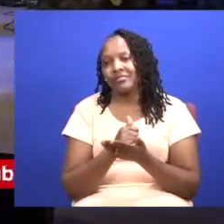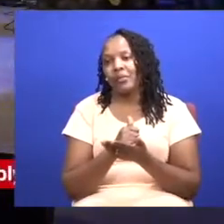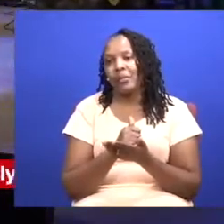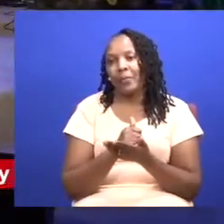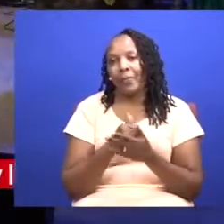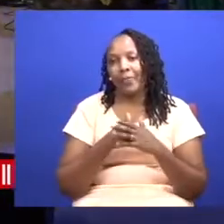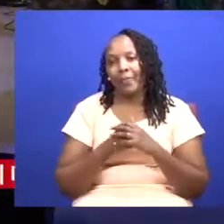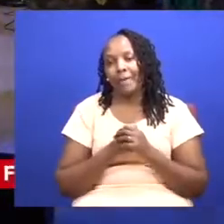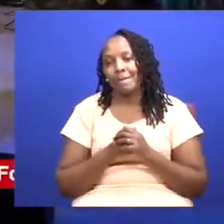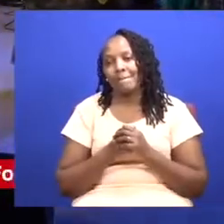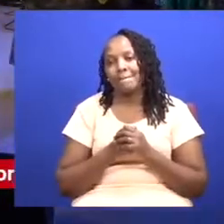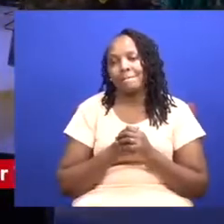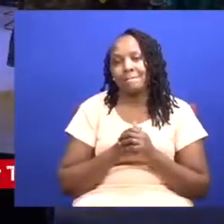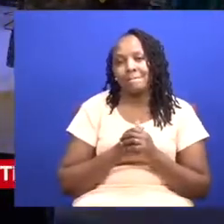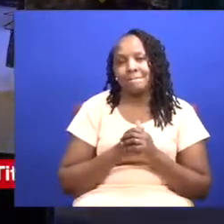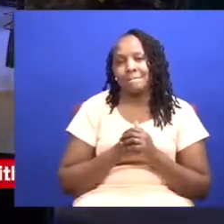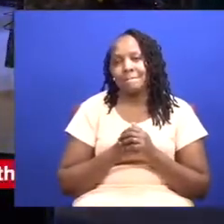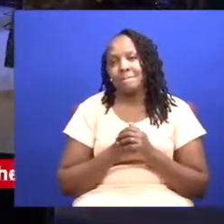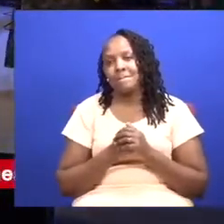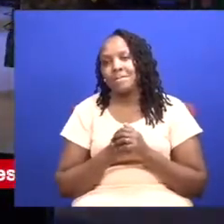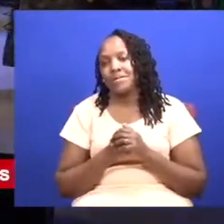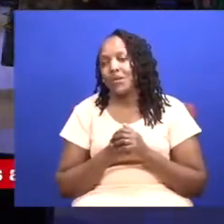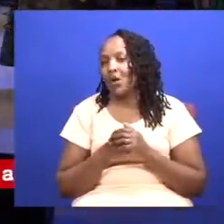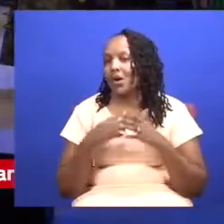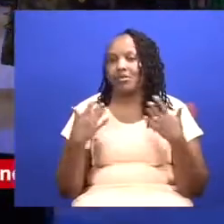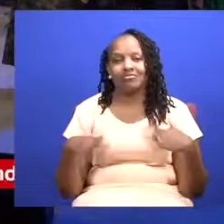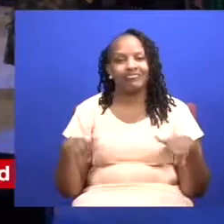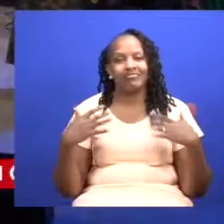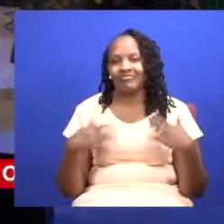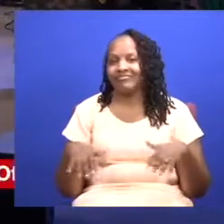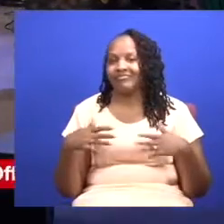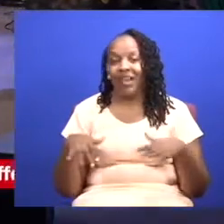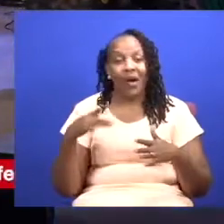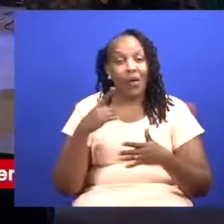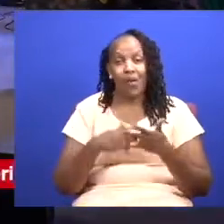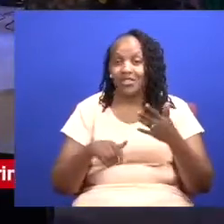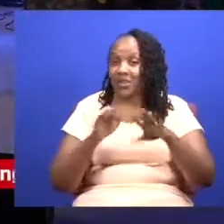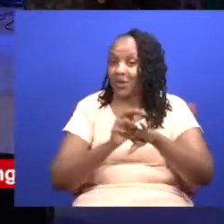Amen. Amen. Amen. Amen.